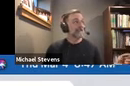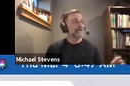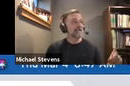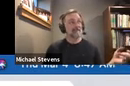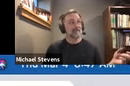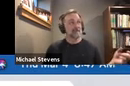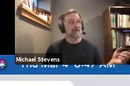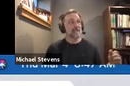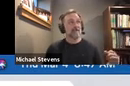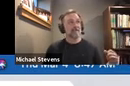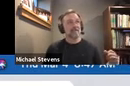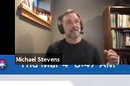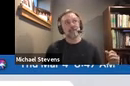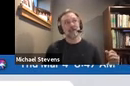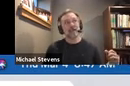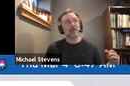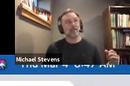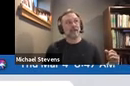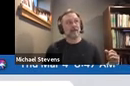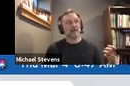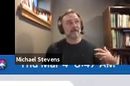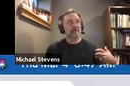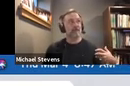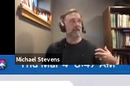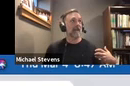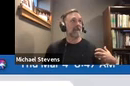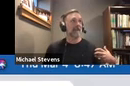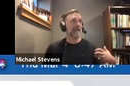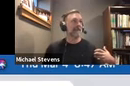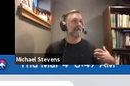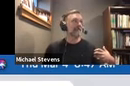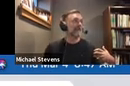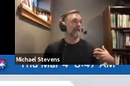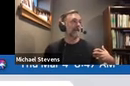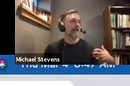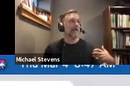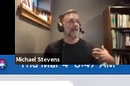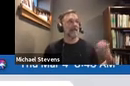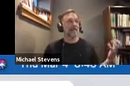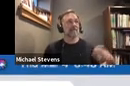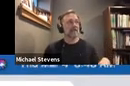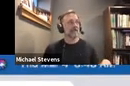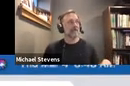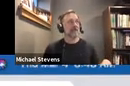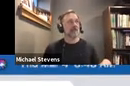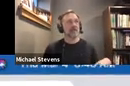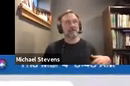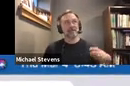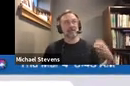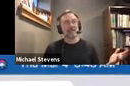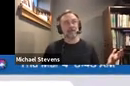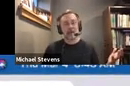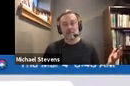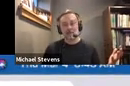You can choose your languages. You can upload a file that you want to have analyzed. Um, and then you click show